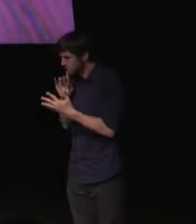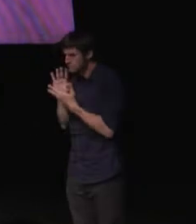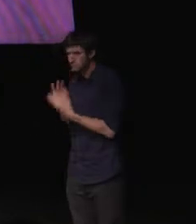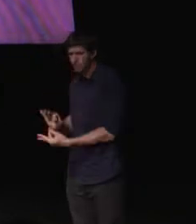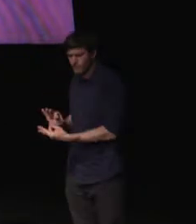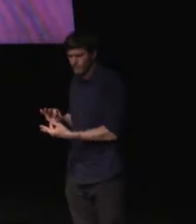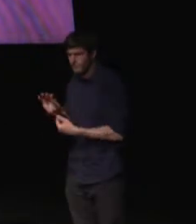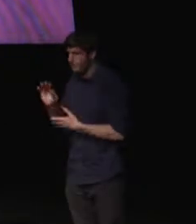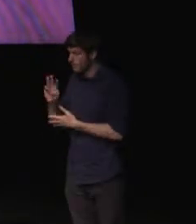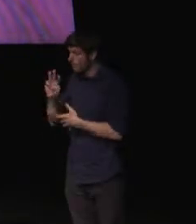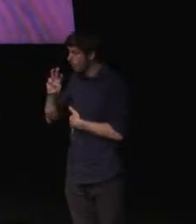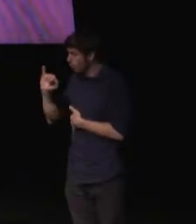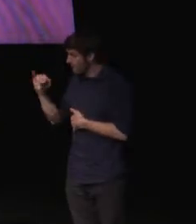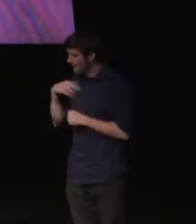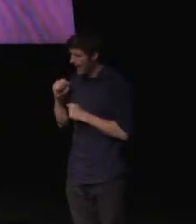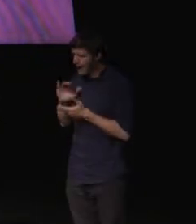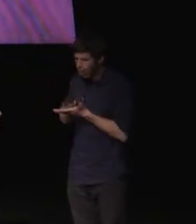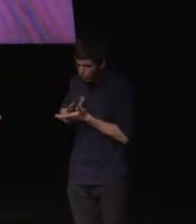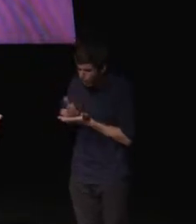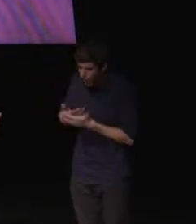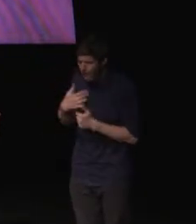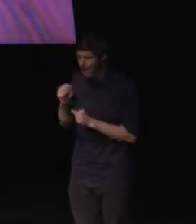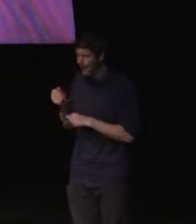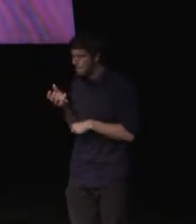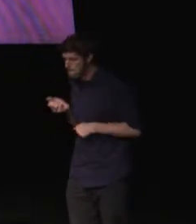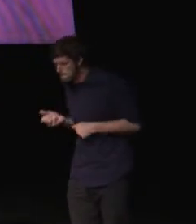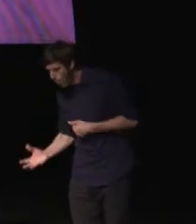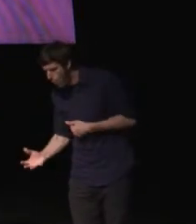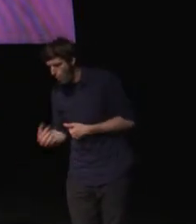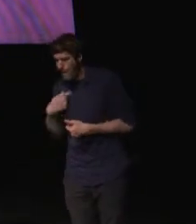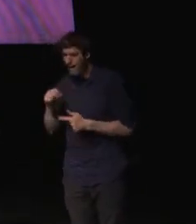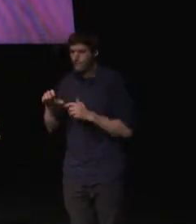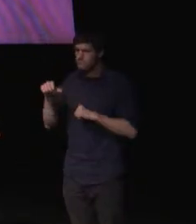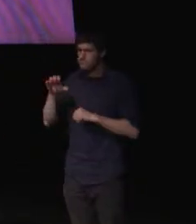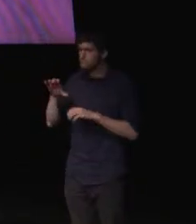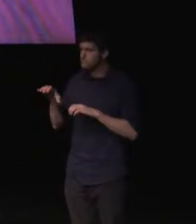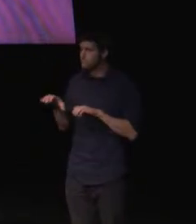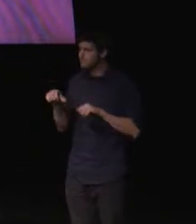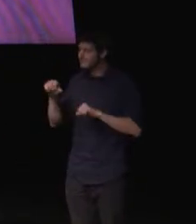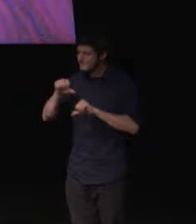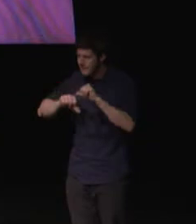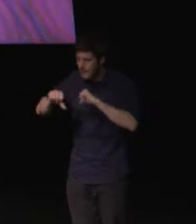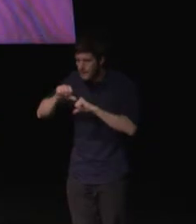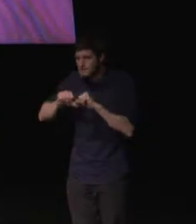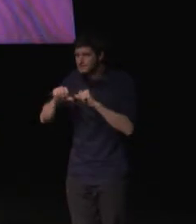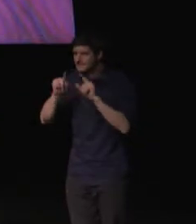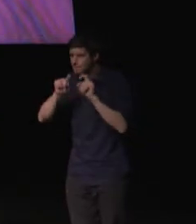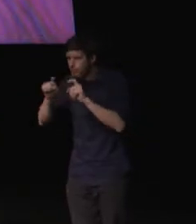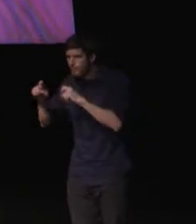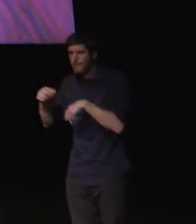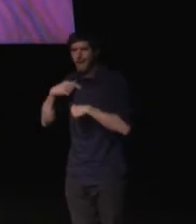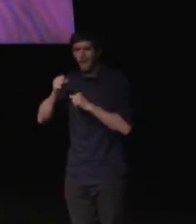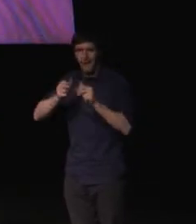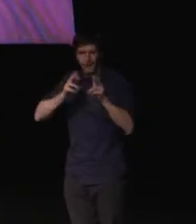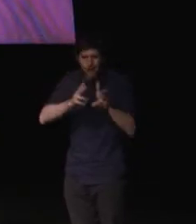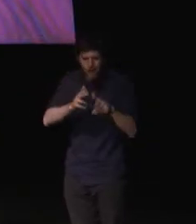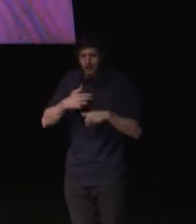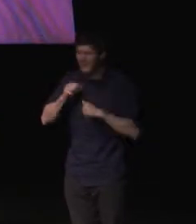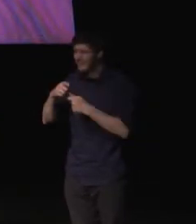I could cook, I could bowl, I could conduct science experiments, I could hunt, I could fish, on and on and on. The